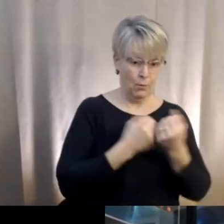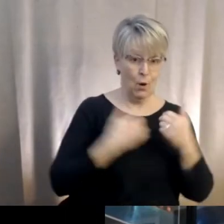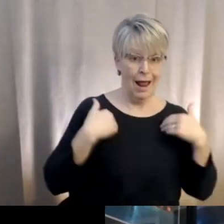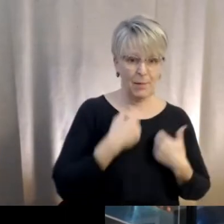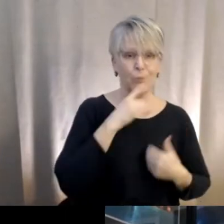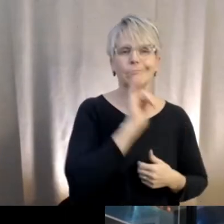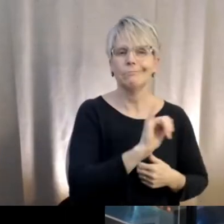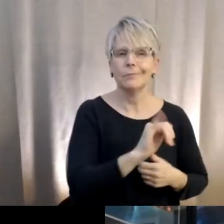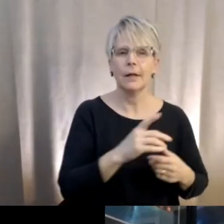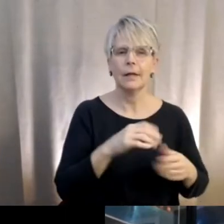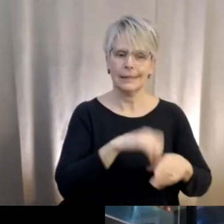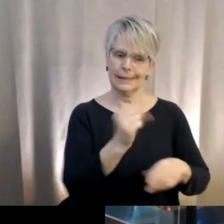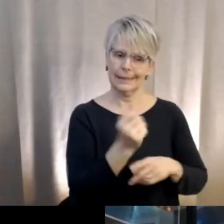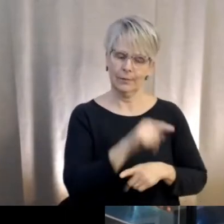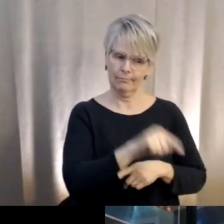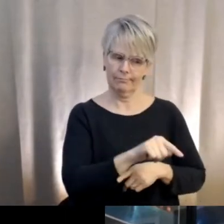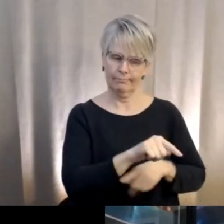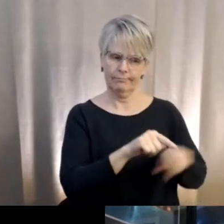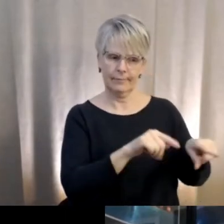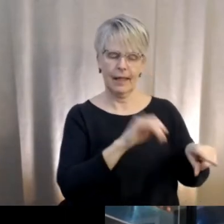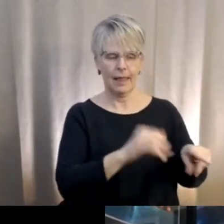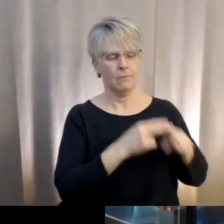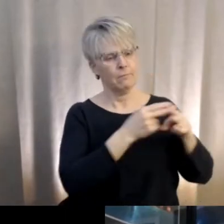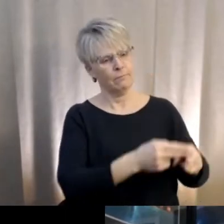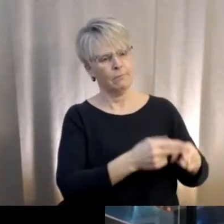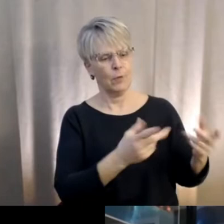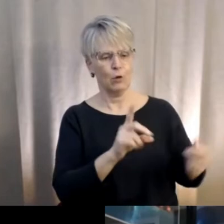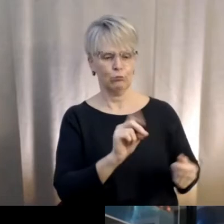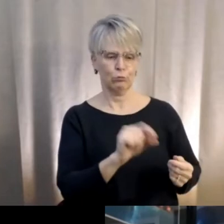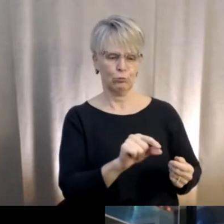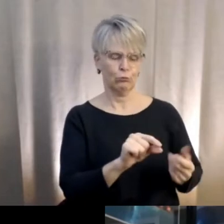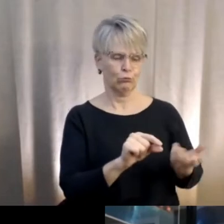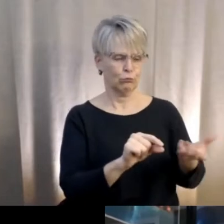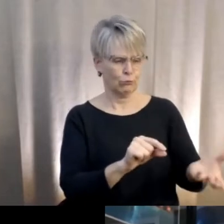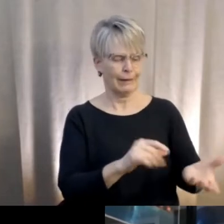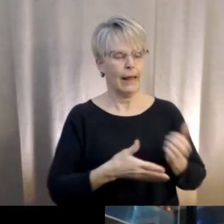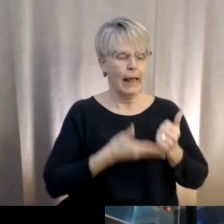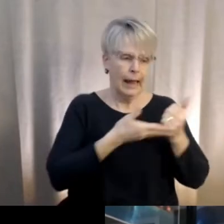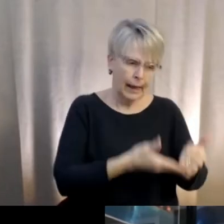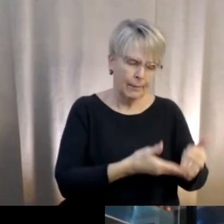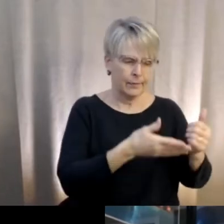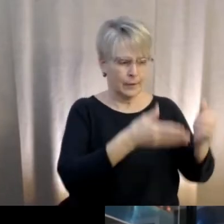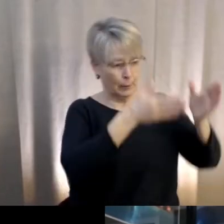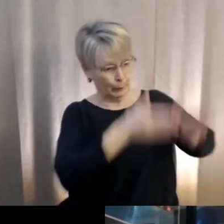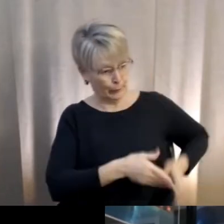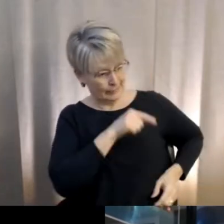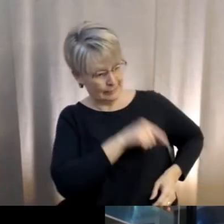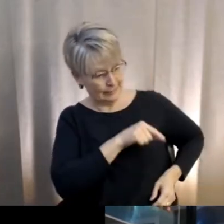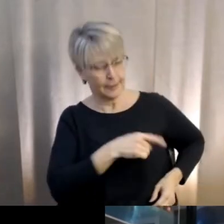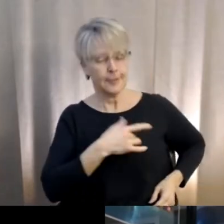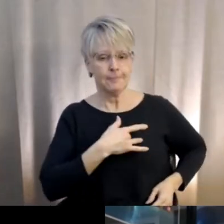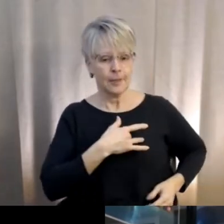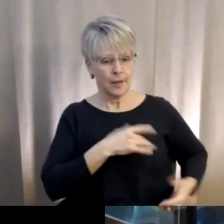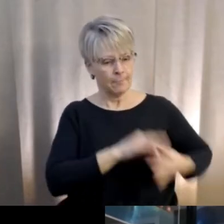just be something in Saskatchewan that is characterized as a dog that helps a person feel better